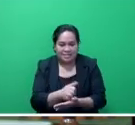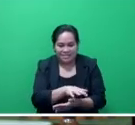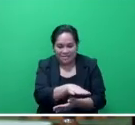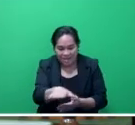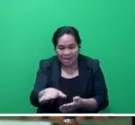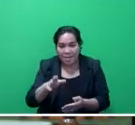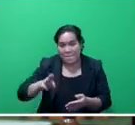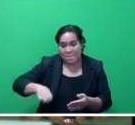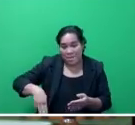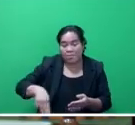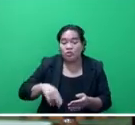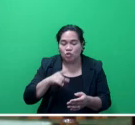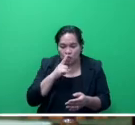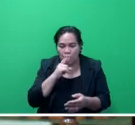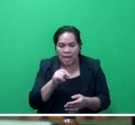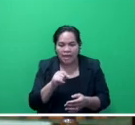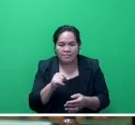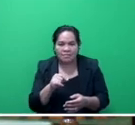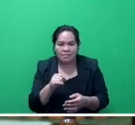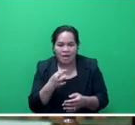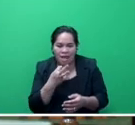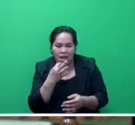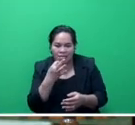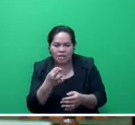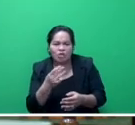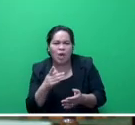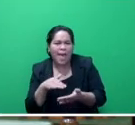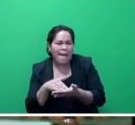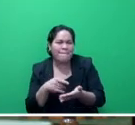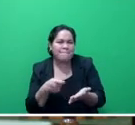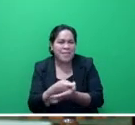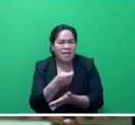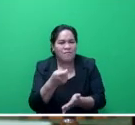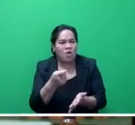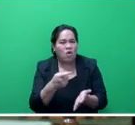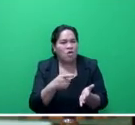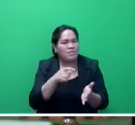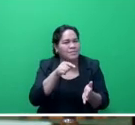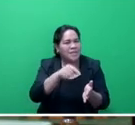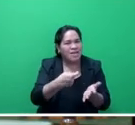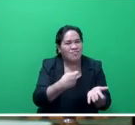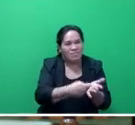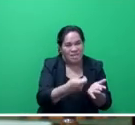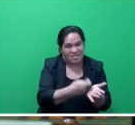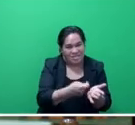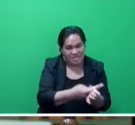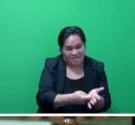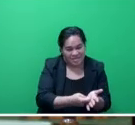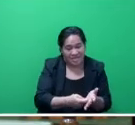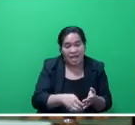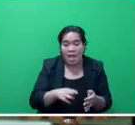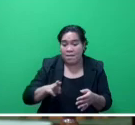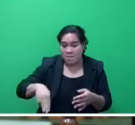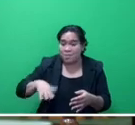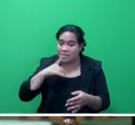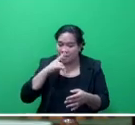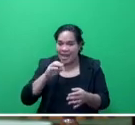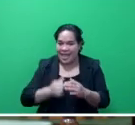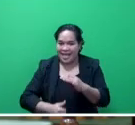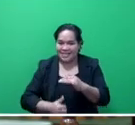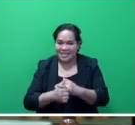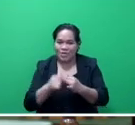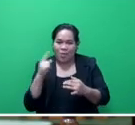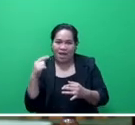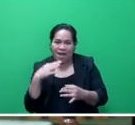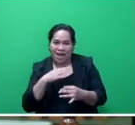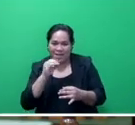their preserved account to help pay their mortgage or make monthly repayments. Members can access 100% of the general account and